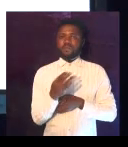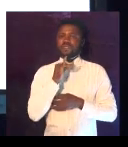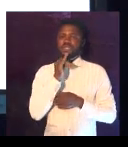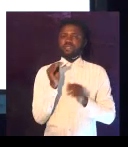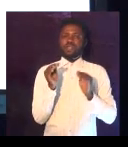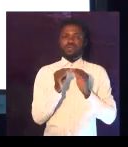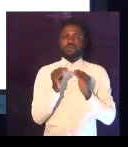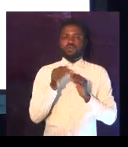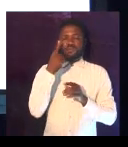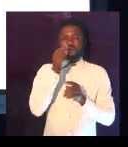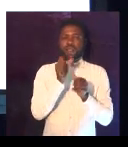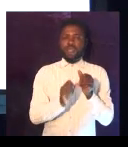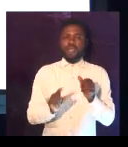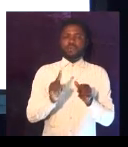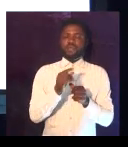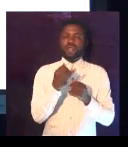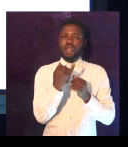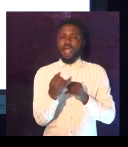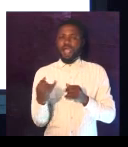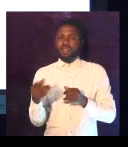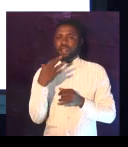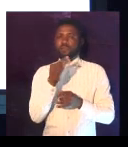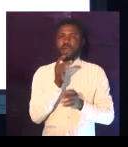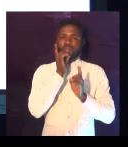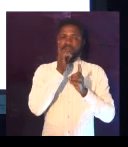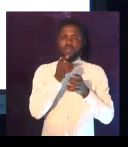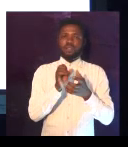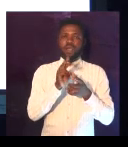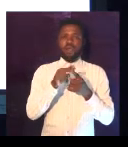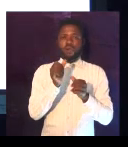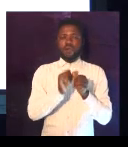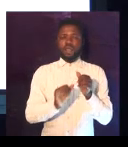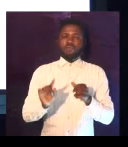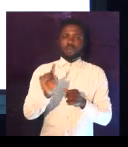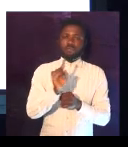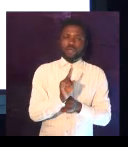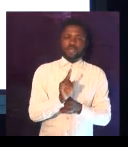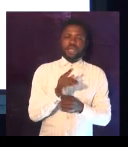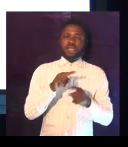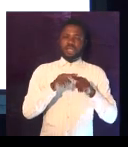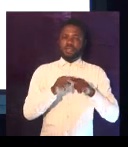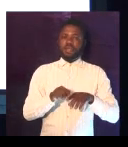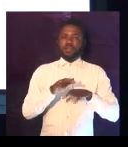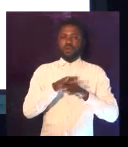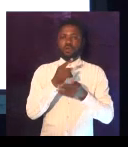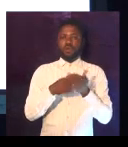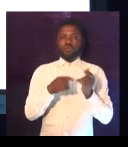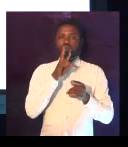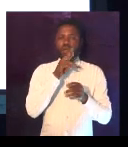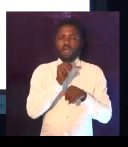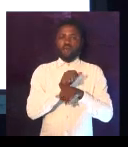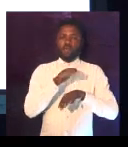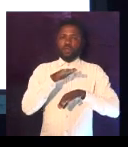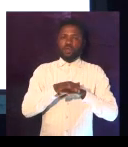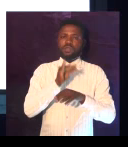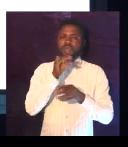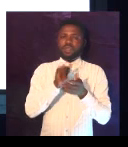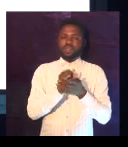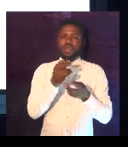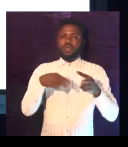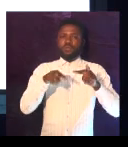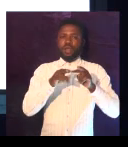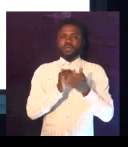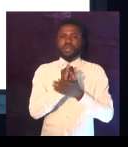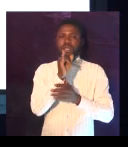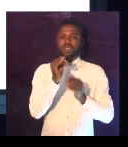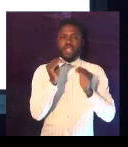the average is equal for every item of data or for everybody, depending on what you're working on. The average